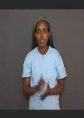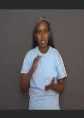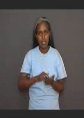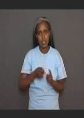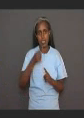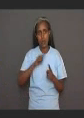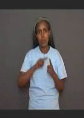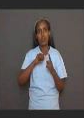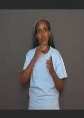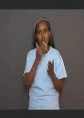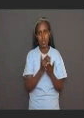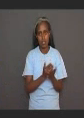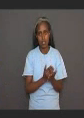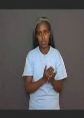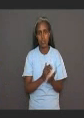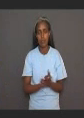Let's get back to our lesson.